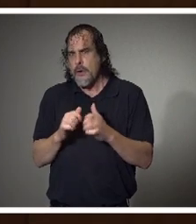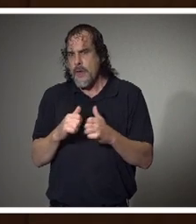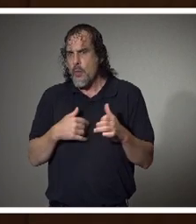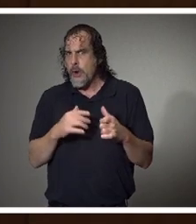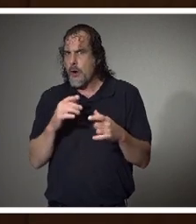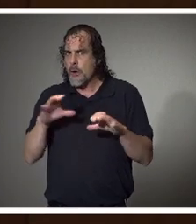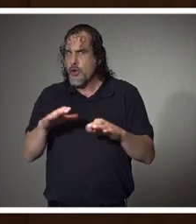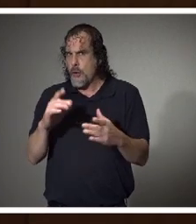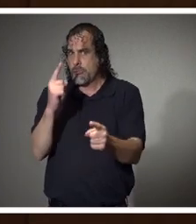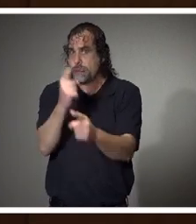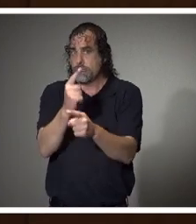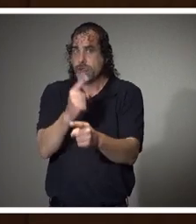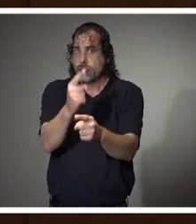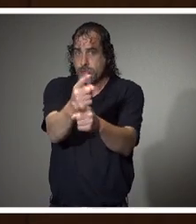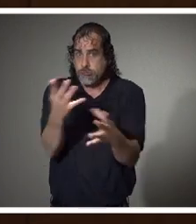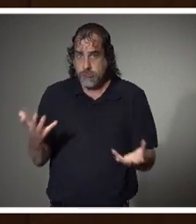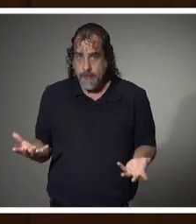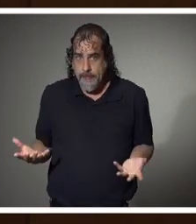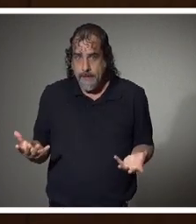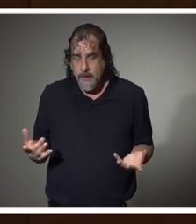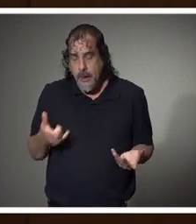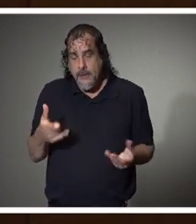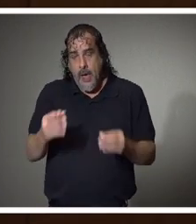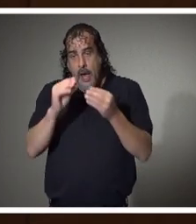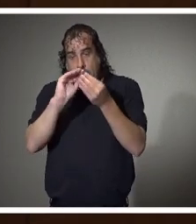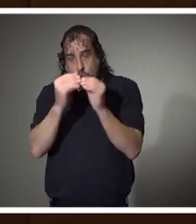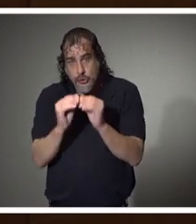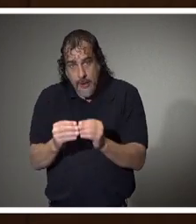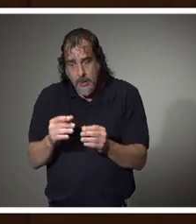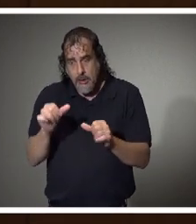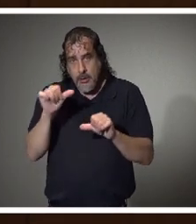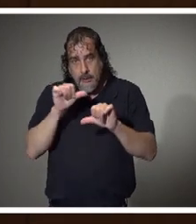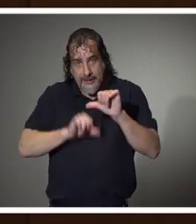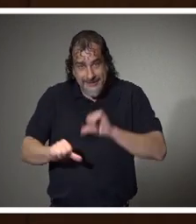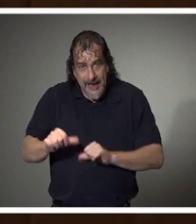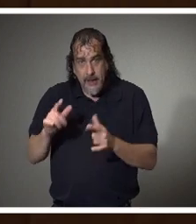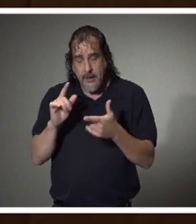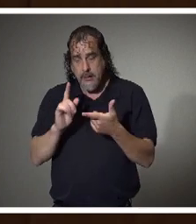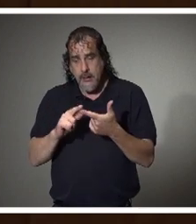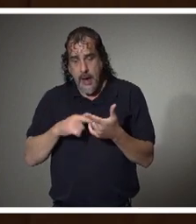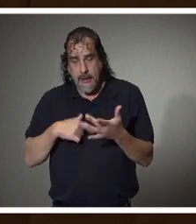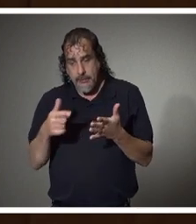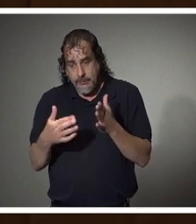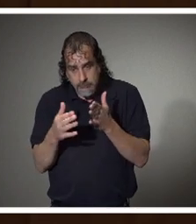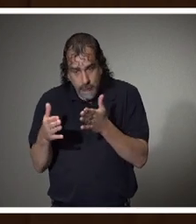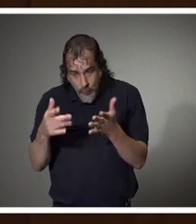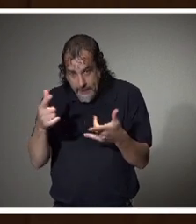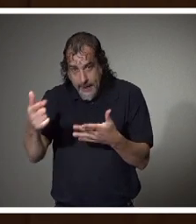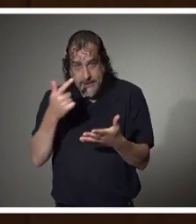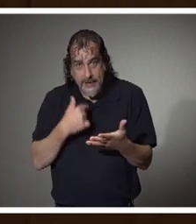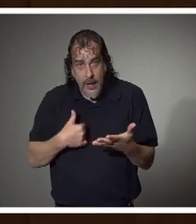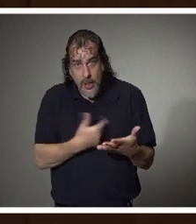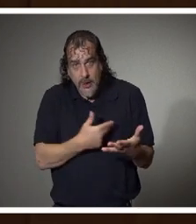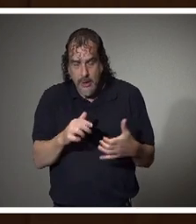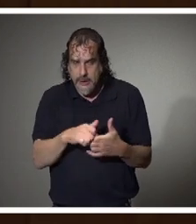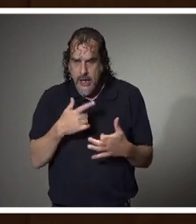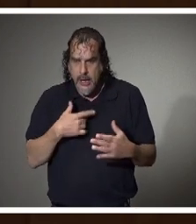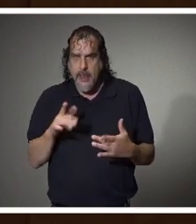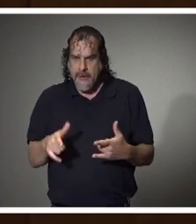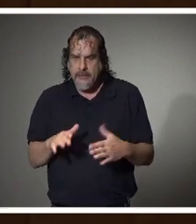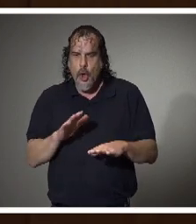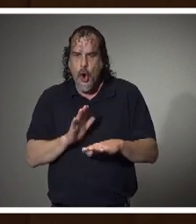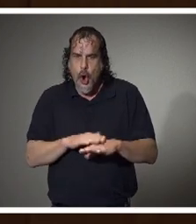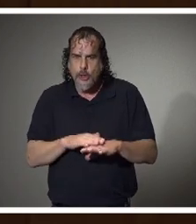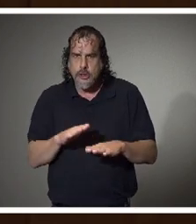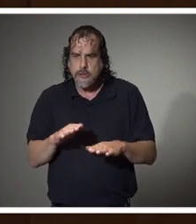path. The data and certainly the science and the guidelines support this very cautious,